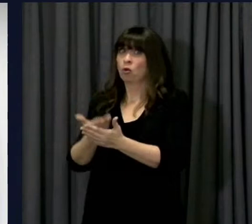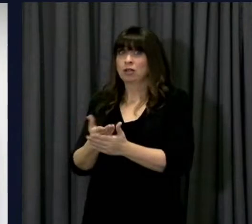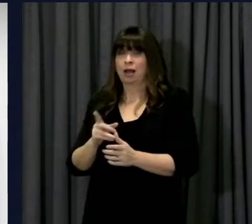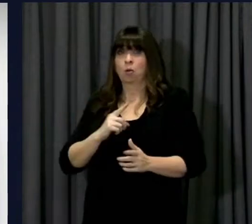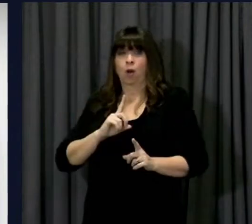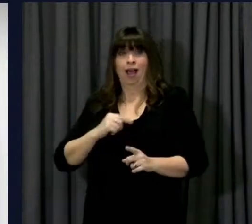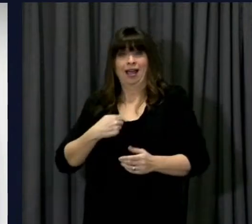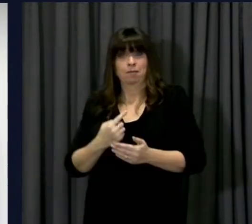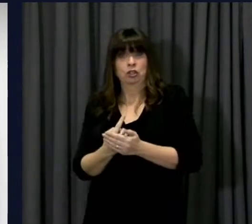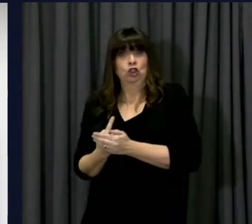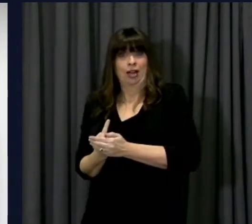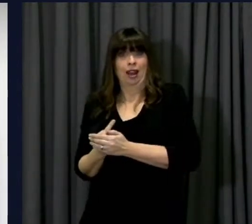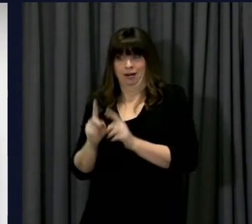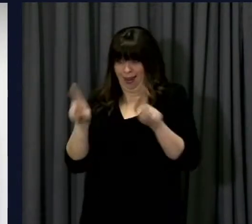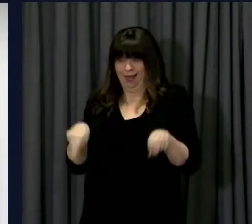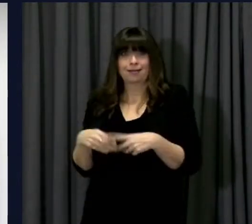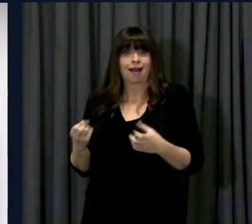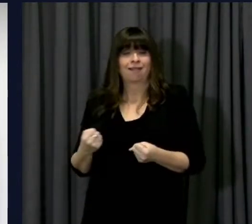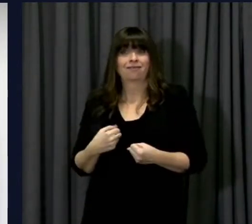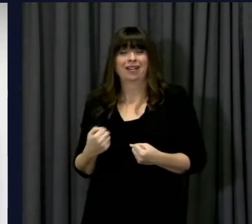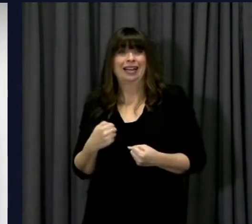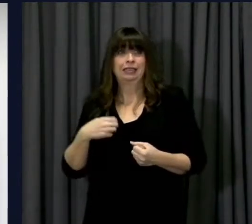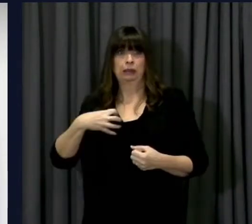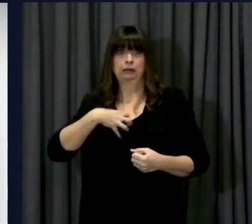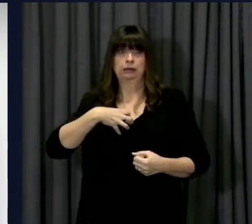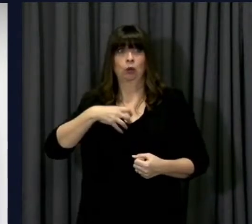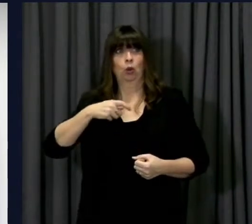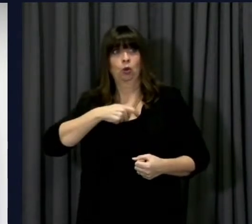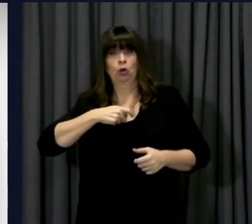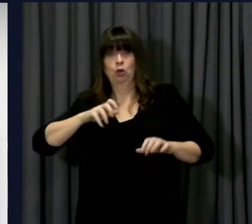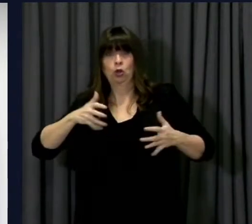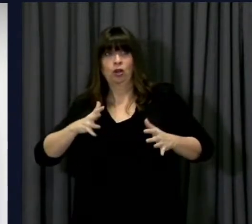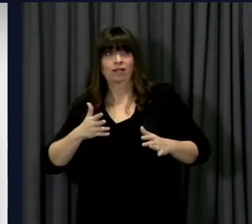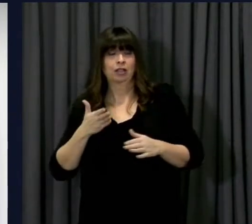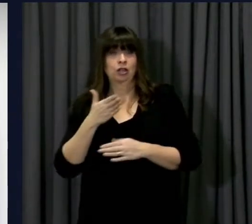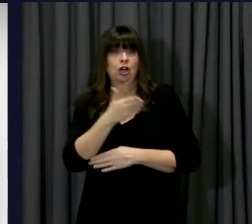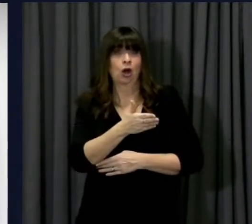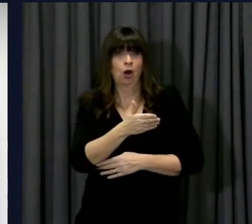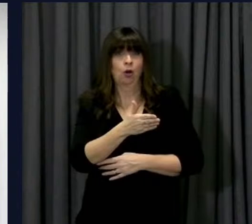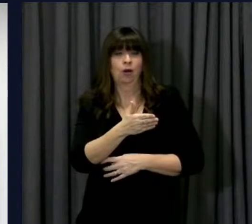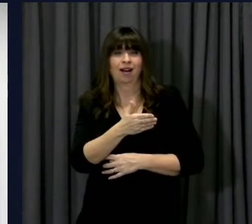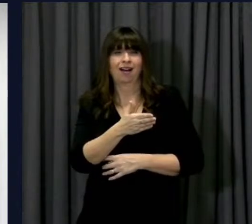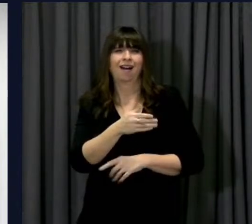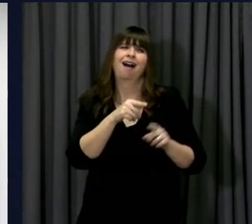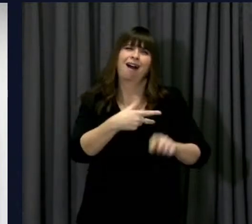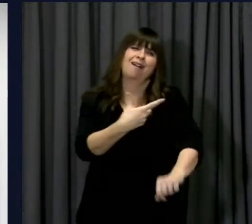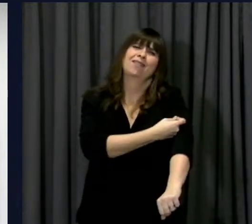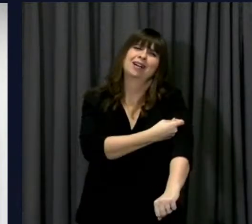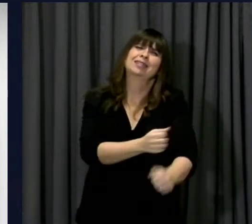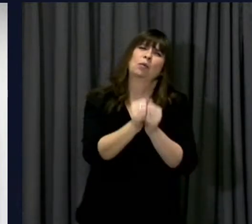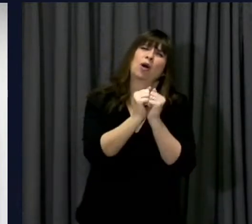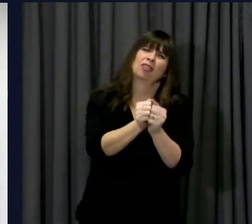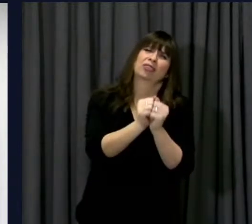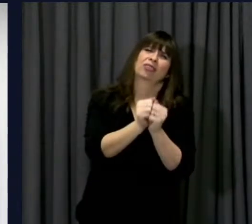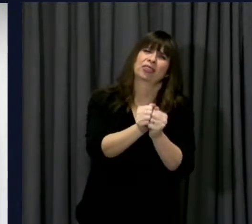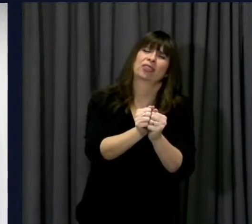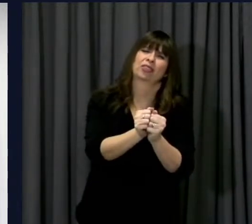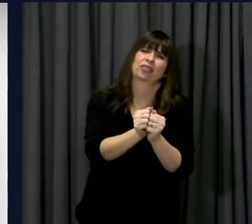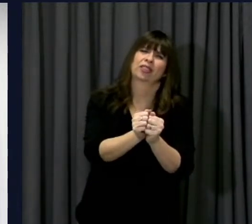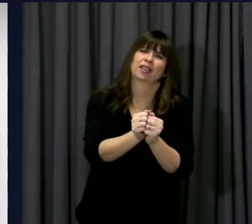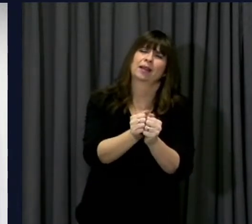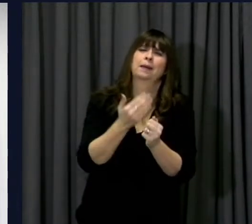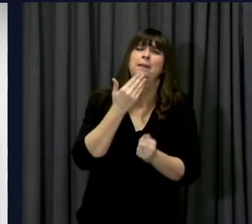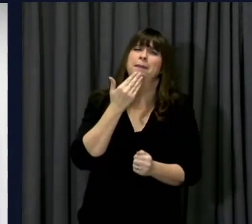risk from getting coronavirus and not having had the protection that the vaccines provide. So I'd really encourage everyone to take up